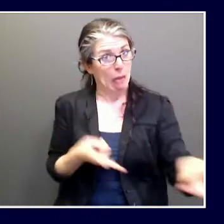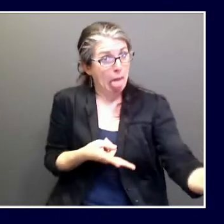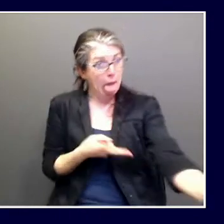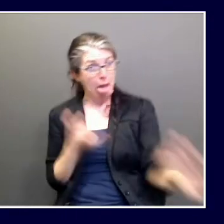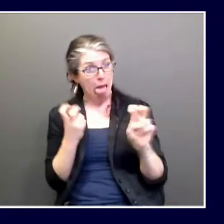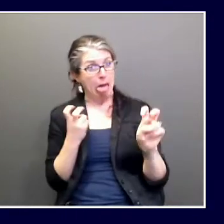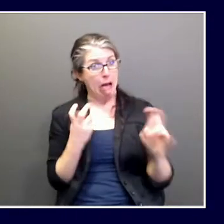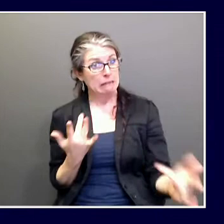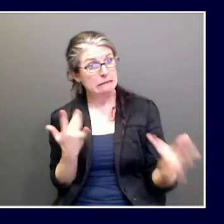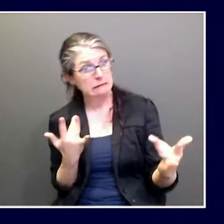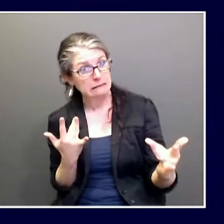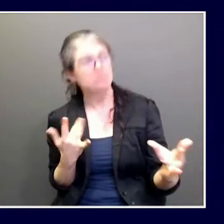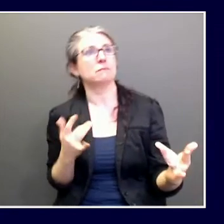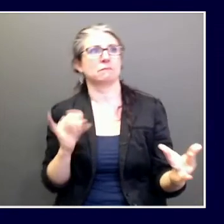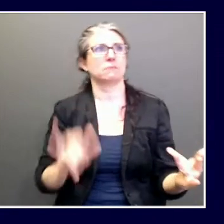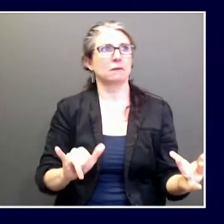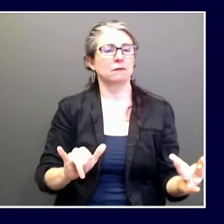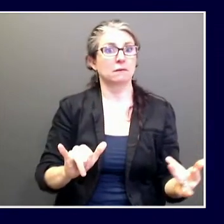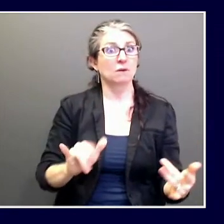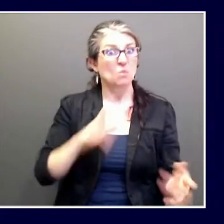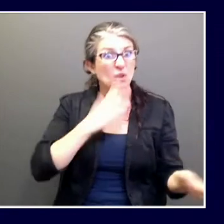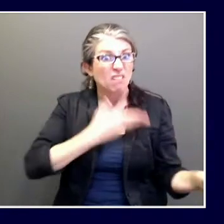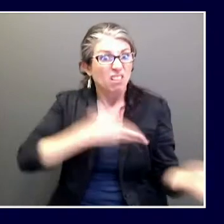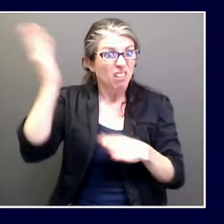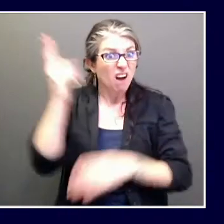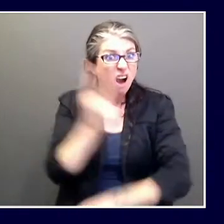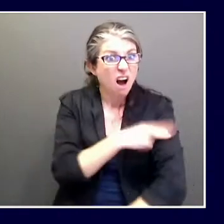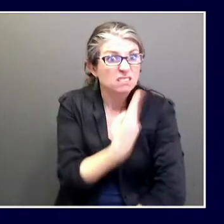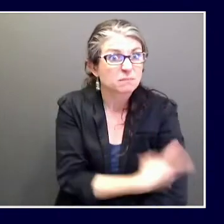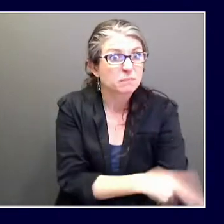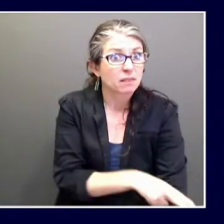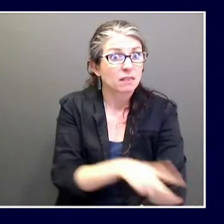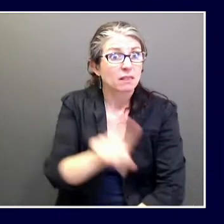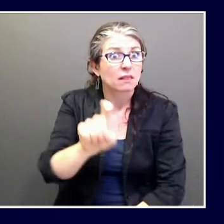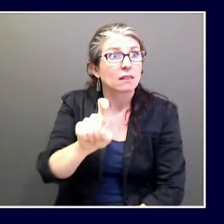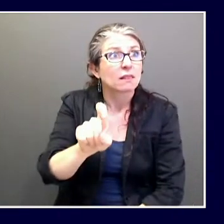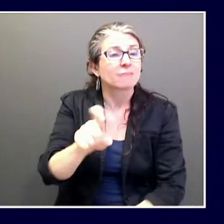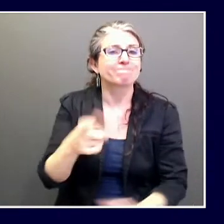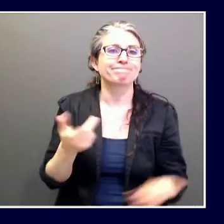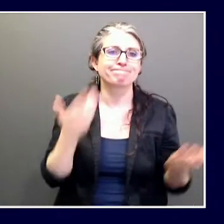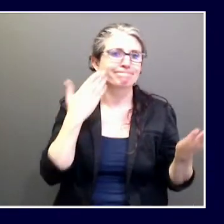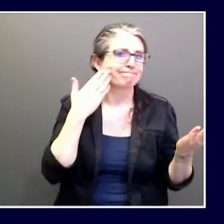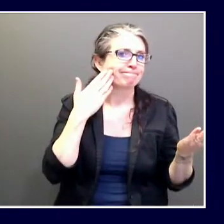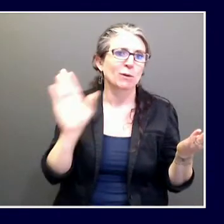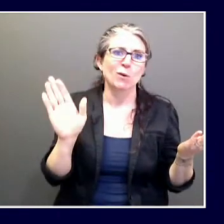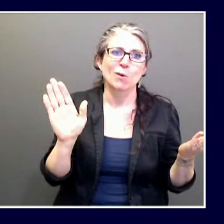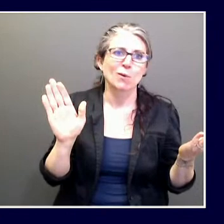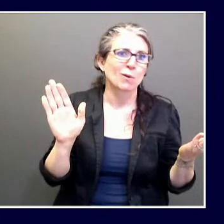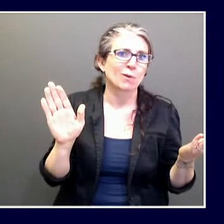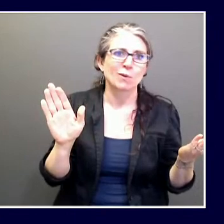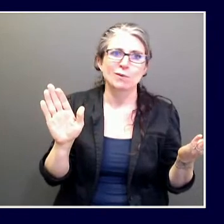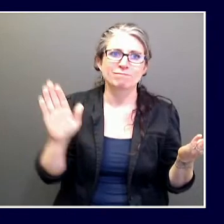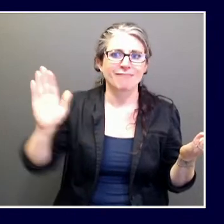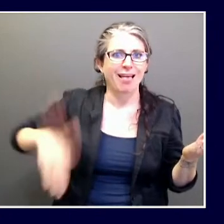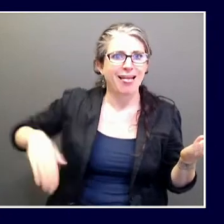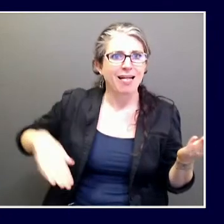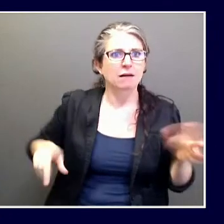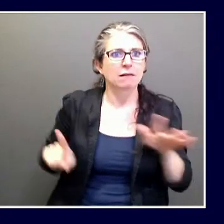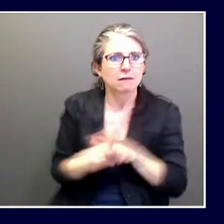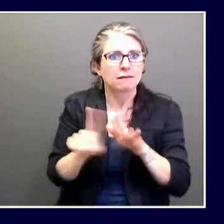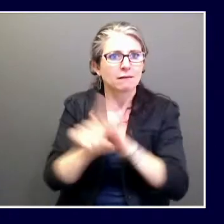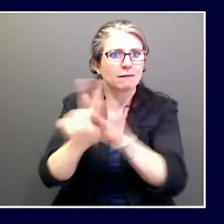ventilator? It's too early to tell. Though, thankfully, some physicians around the world have reported